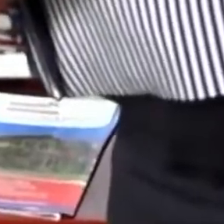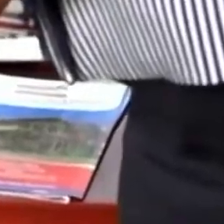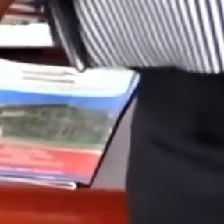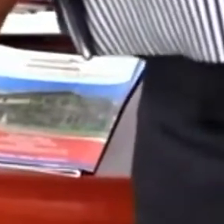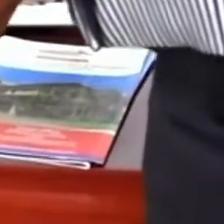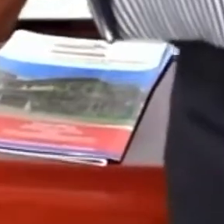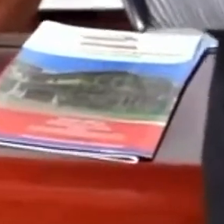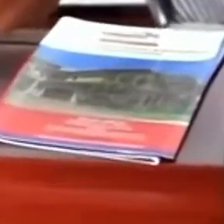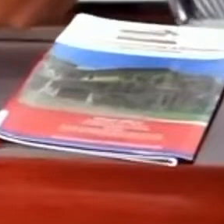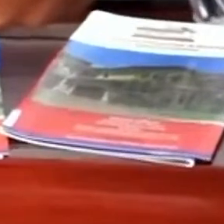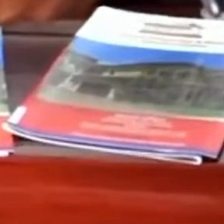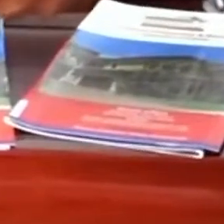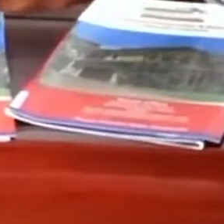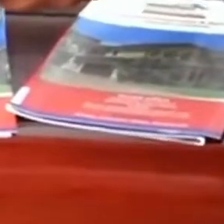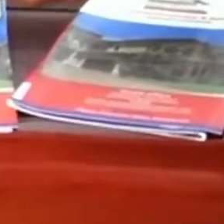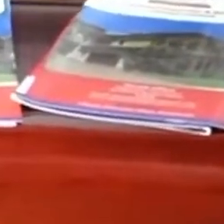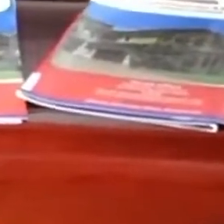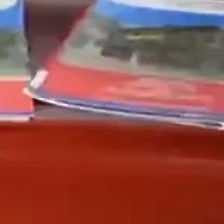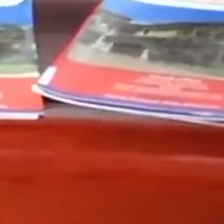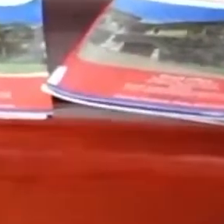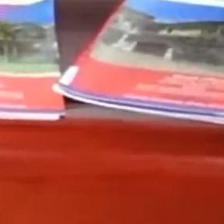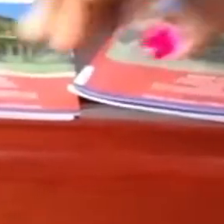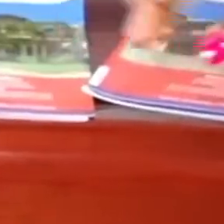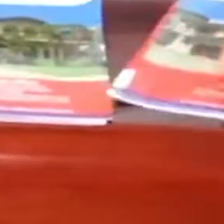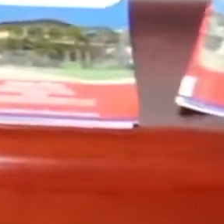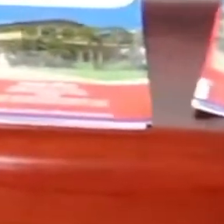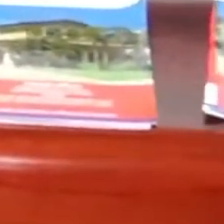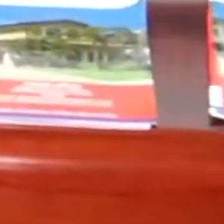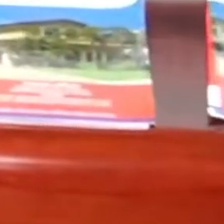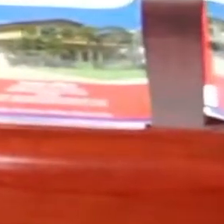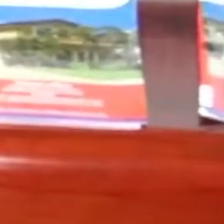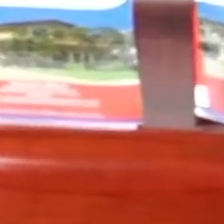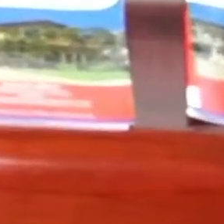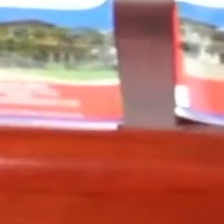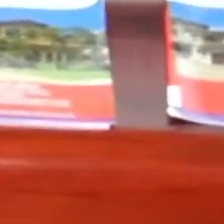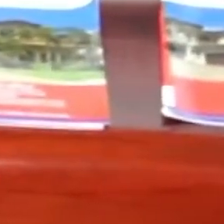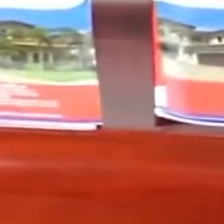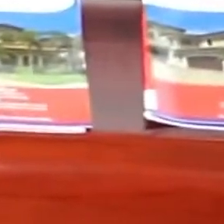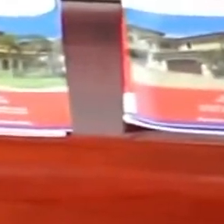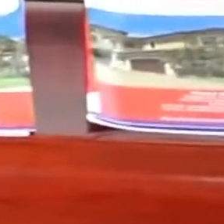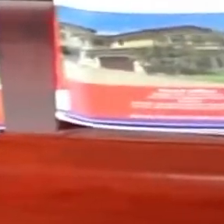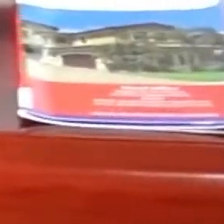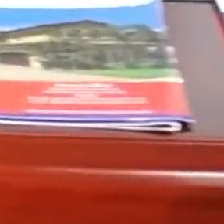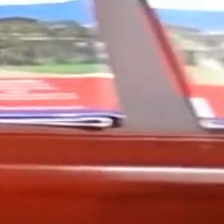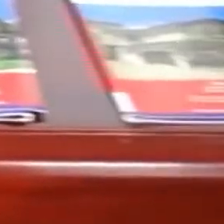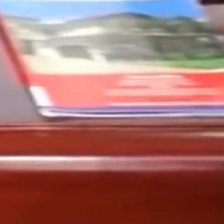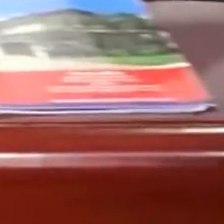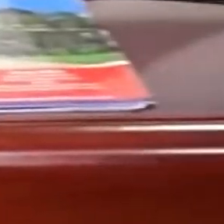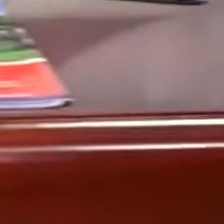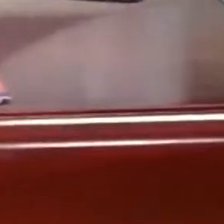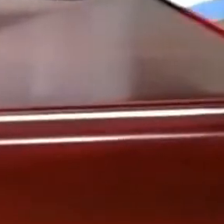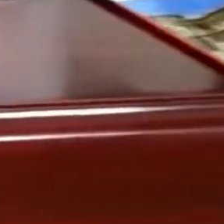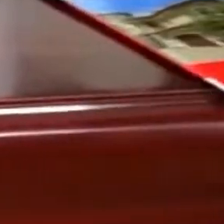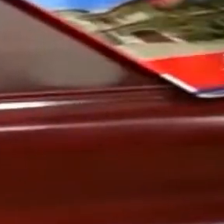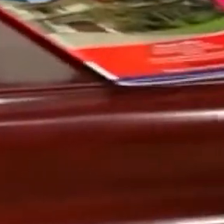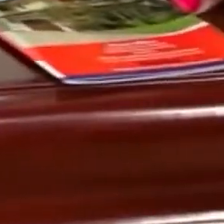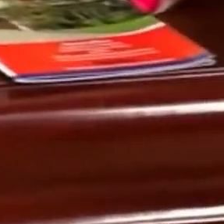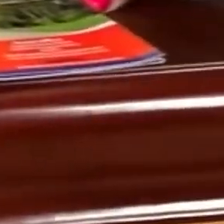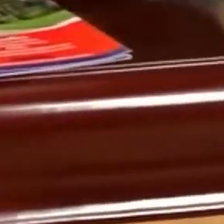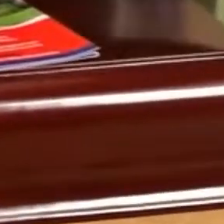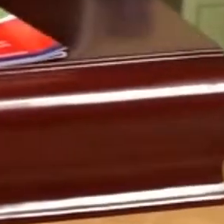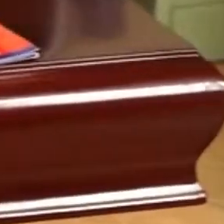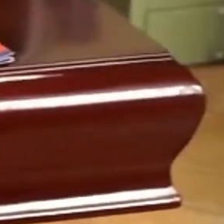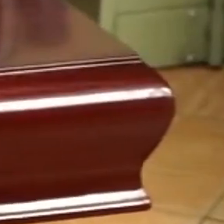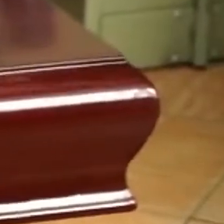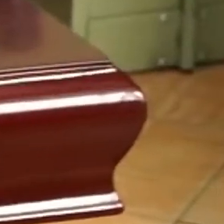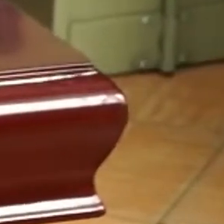in, we engage the tenants. We also ensure that all the tenants per individual, they also sign the lease forms,